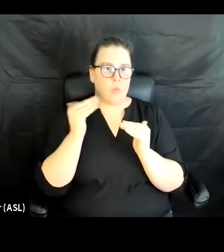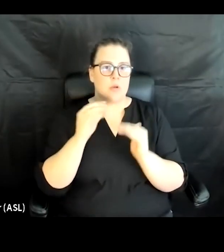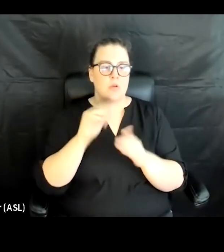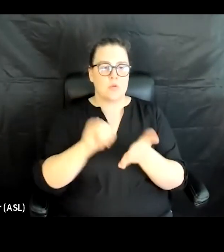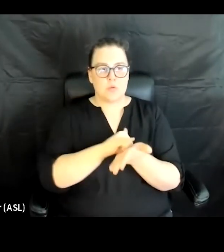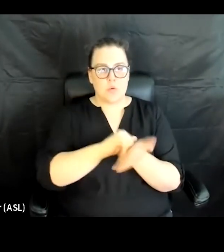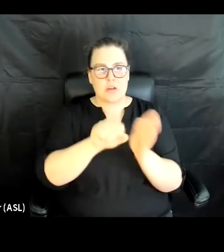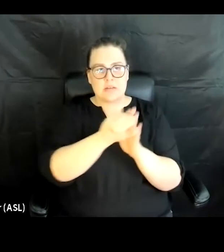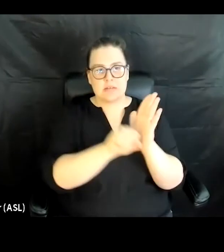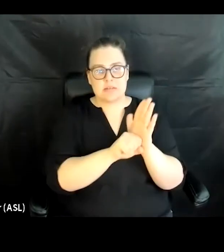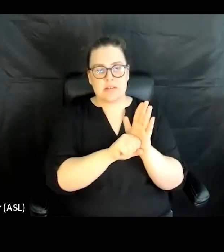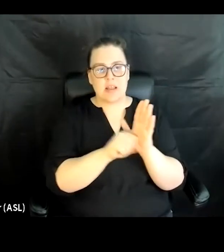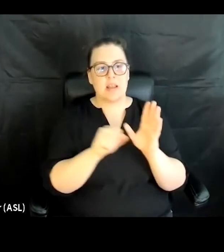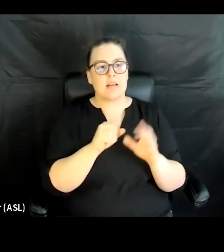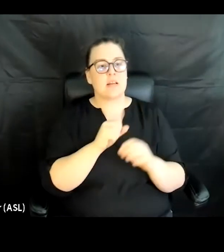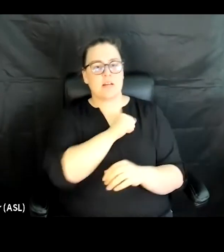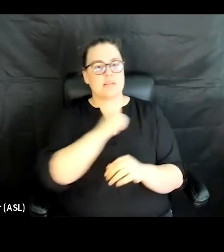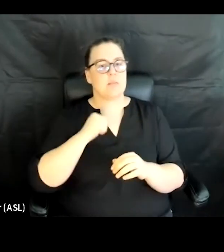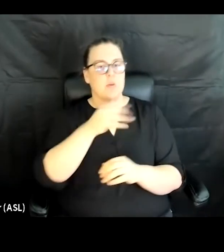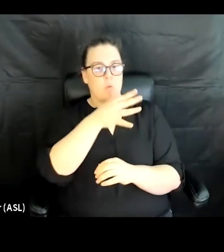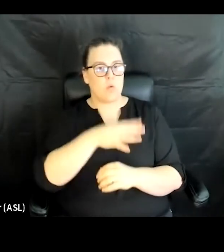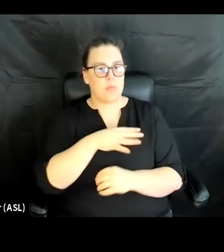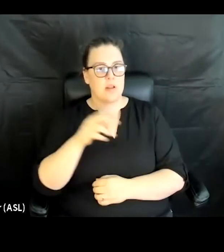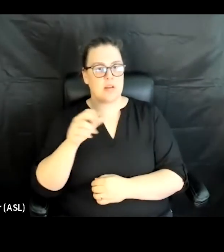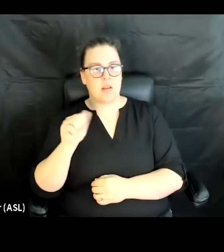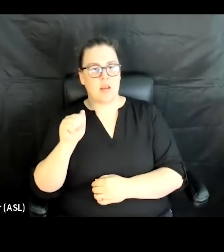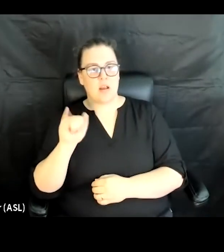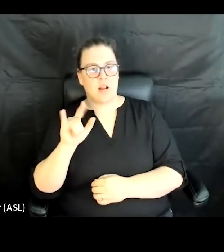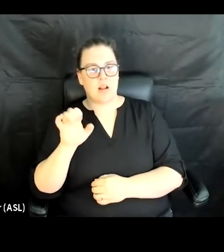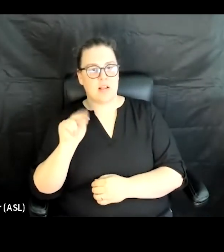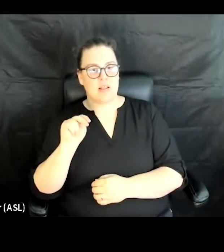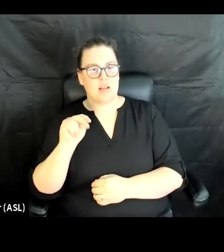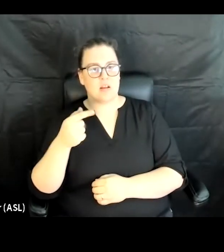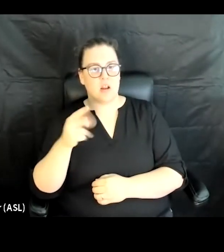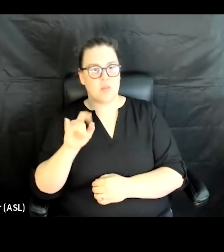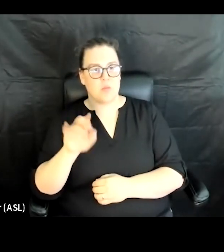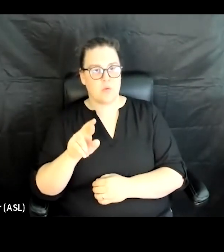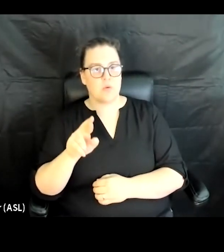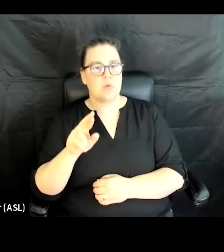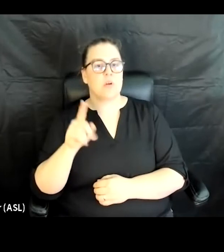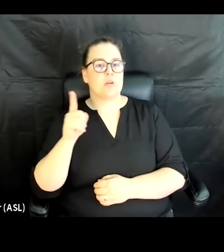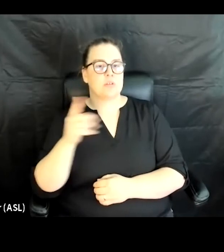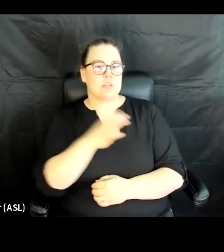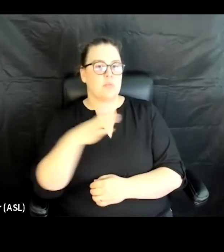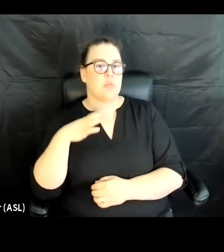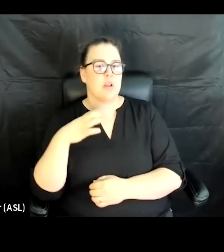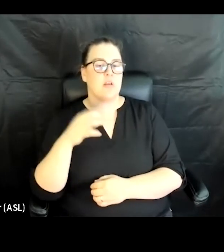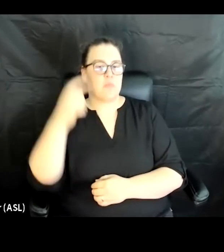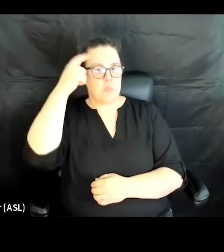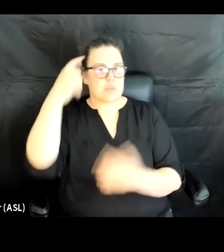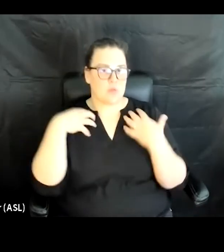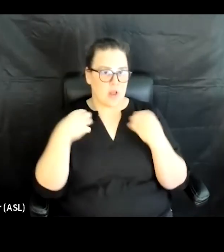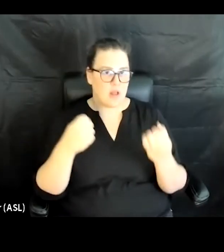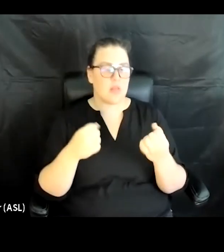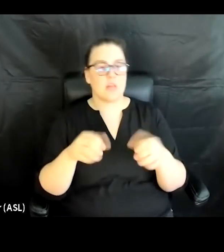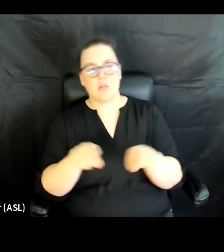Assemblywoman Aileen Gunther, who chairs the Committee on Mental Health, as well as the Subcommittee on Women's Health, and representing